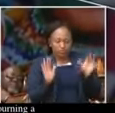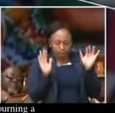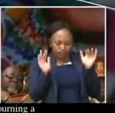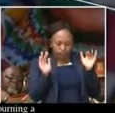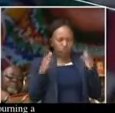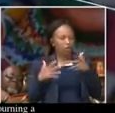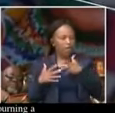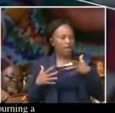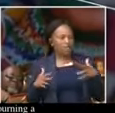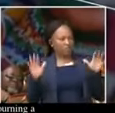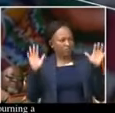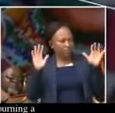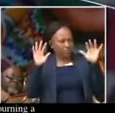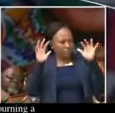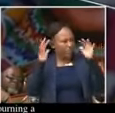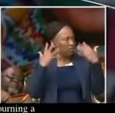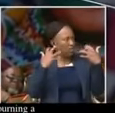the nation.